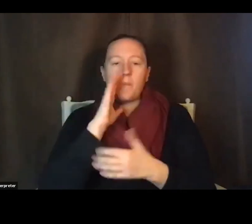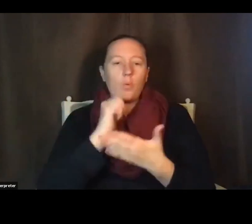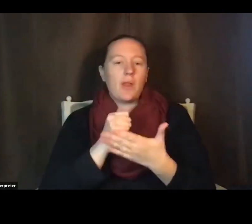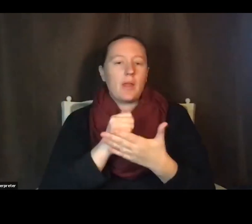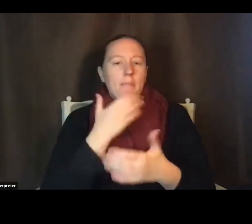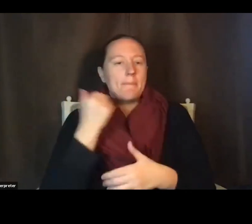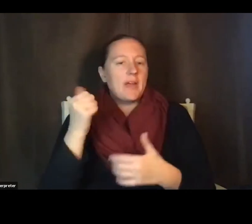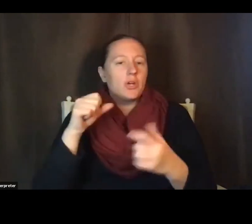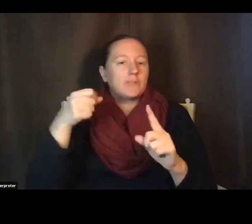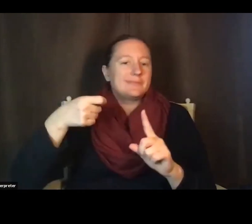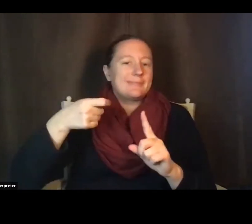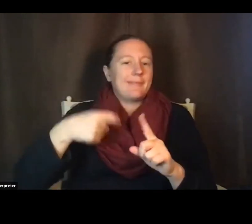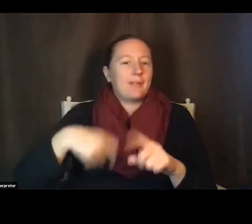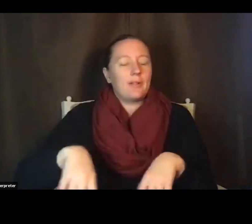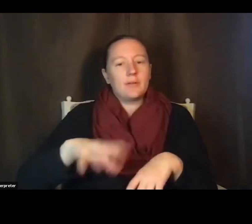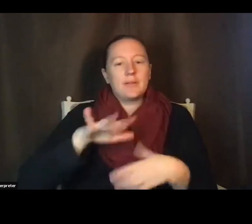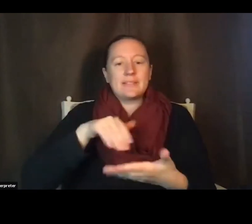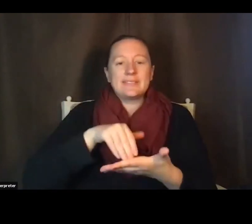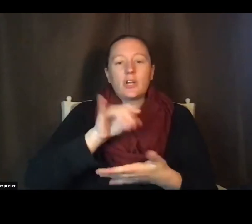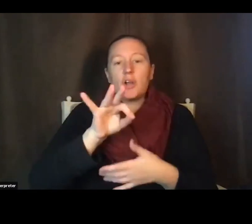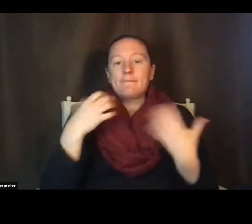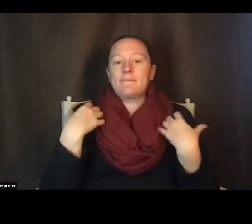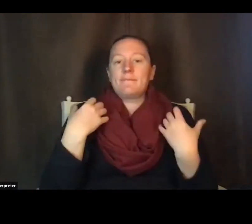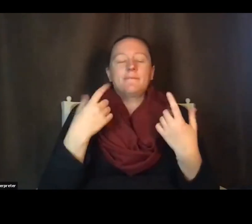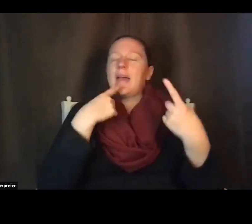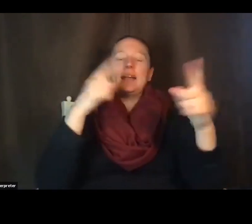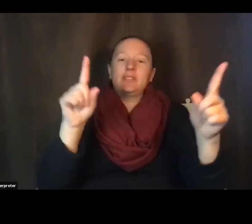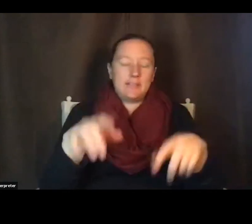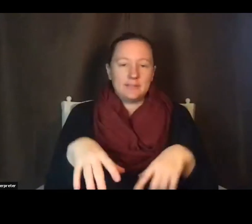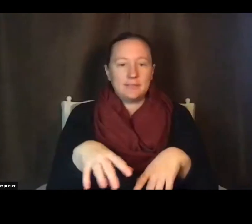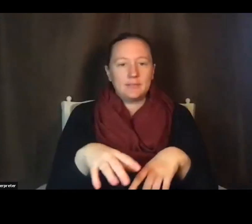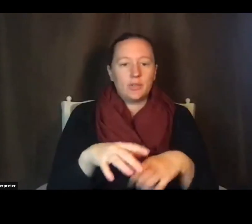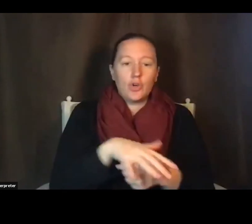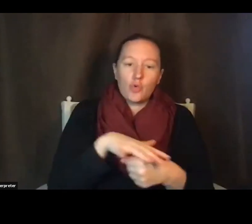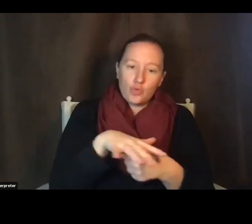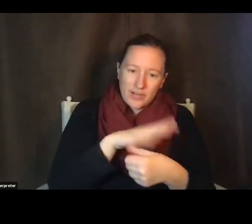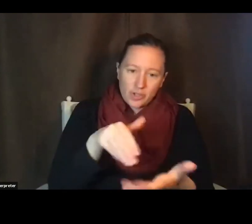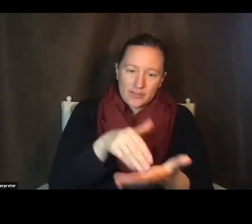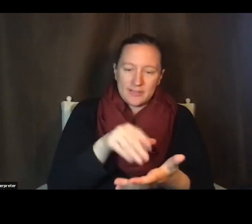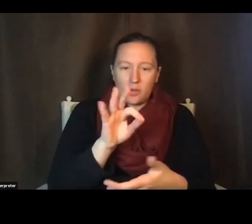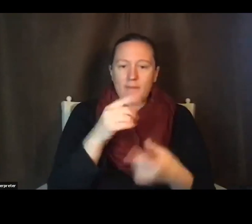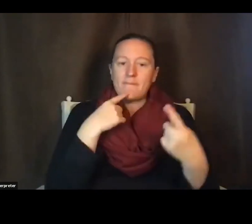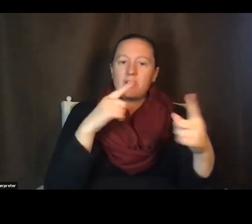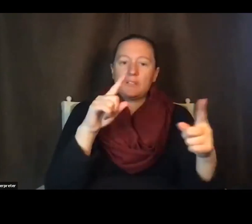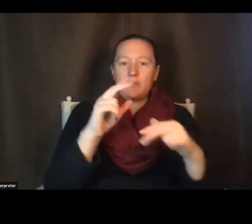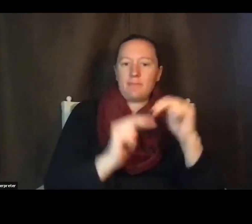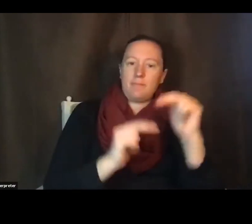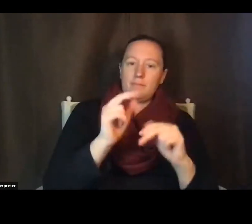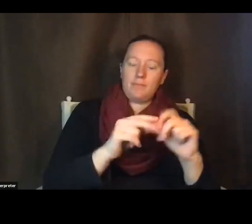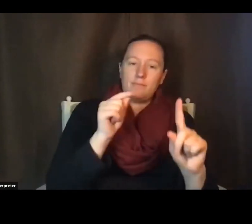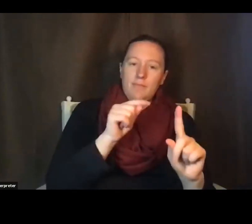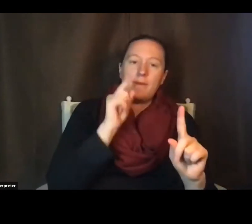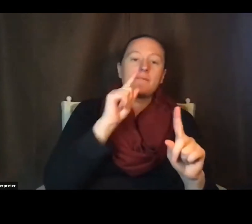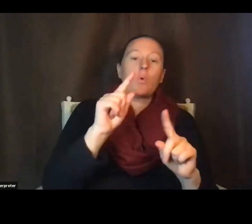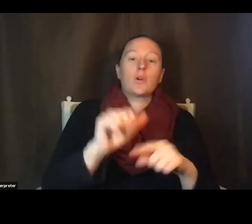bit, for centers of excellence. And the idea here was that they would be regional centers of excellence for training, but that they could also